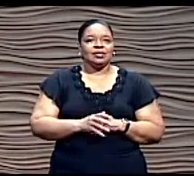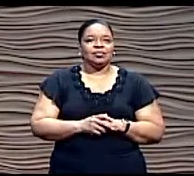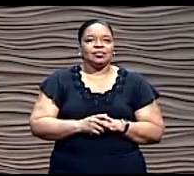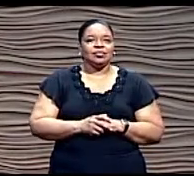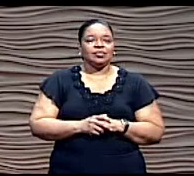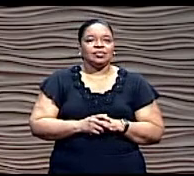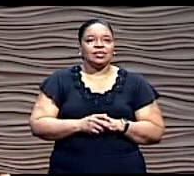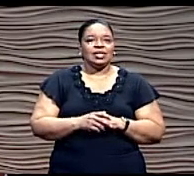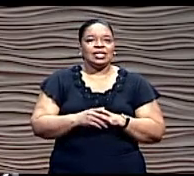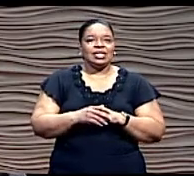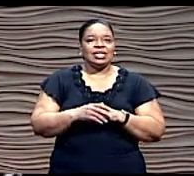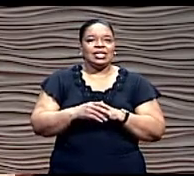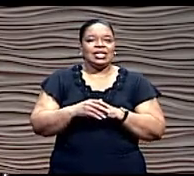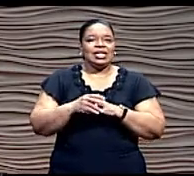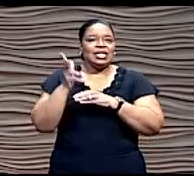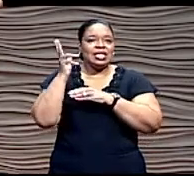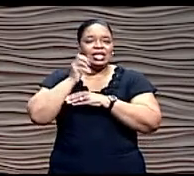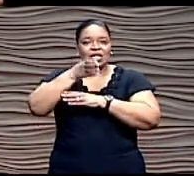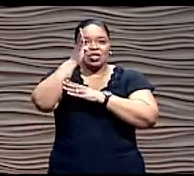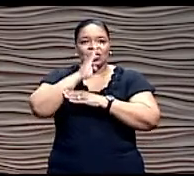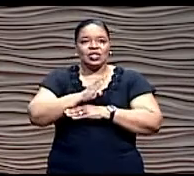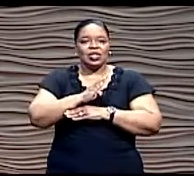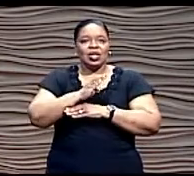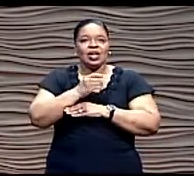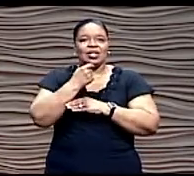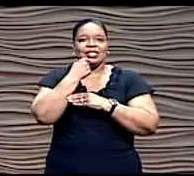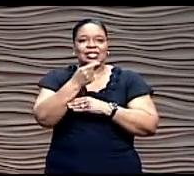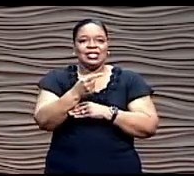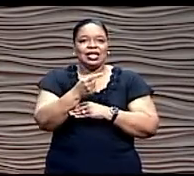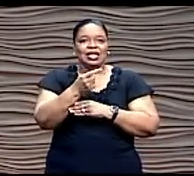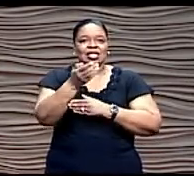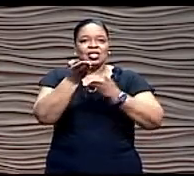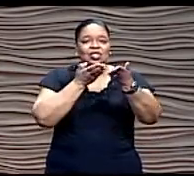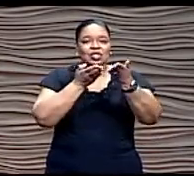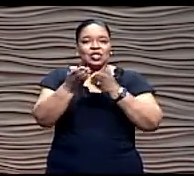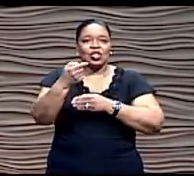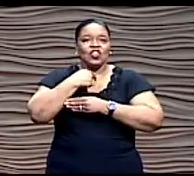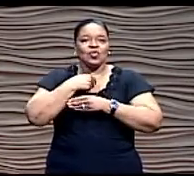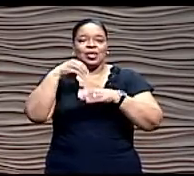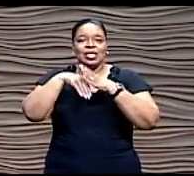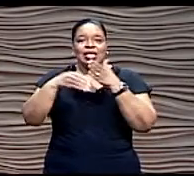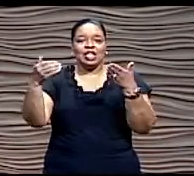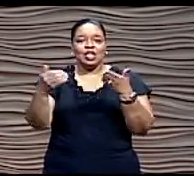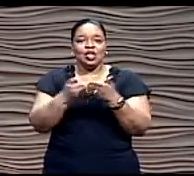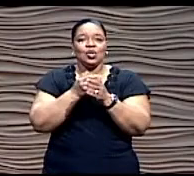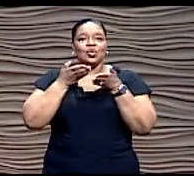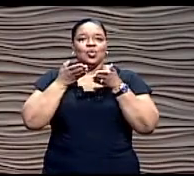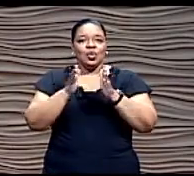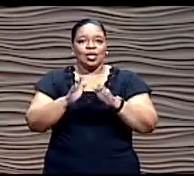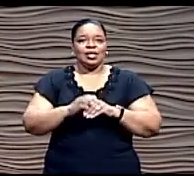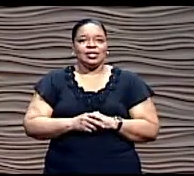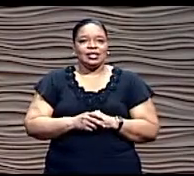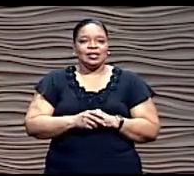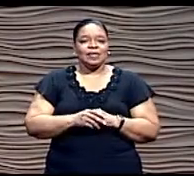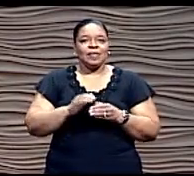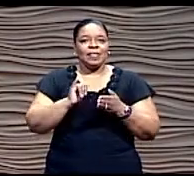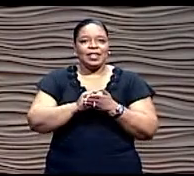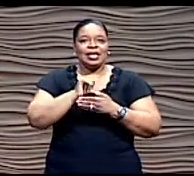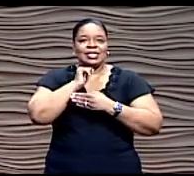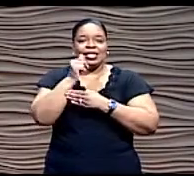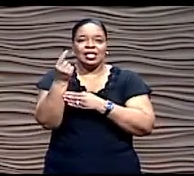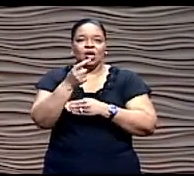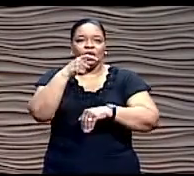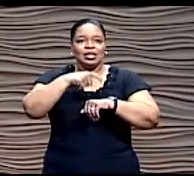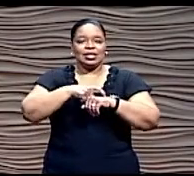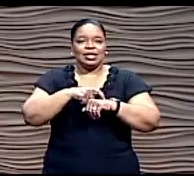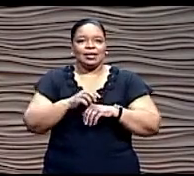he sensed God calling him to serve him in new and dynamic ways. I'm done. But that's not the only